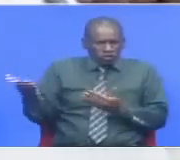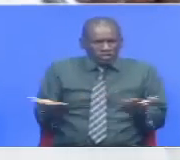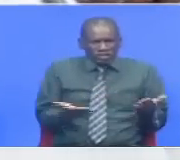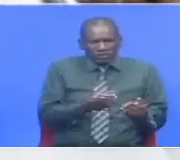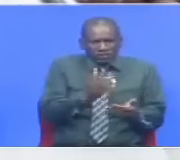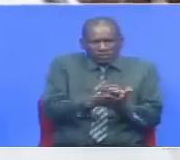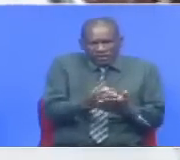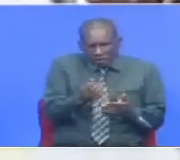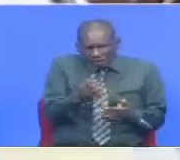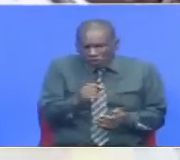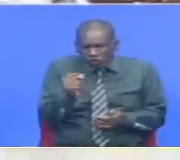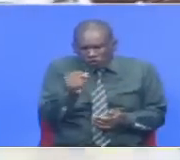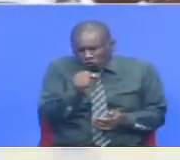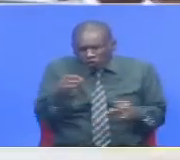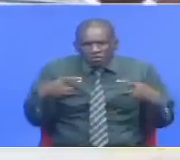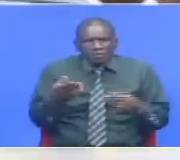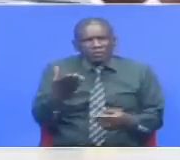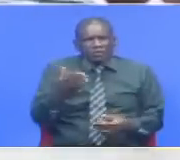pesa za uzeeni.